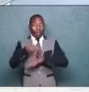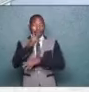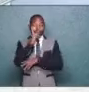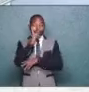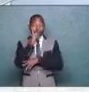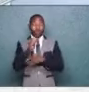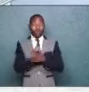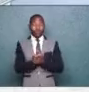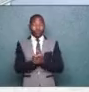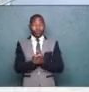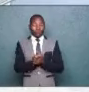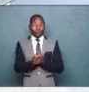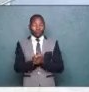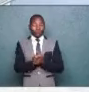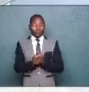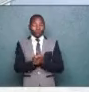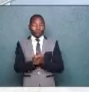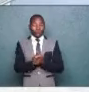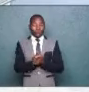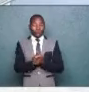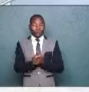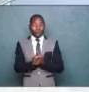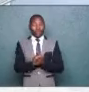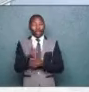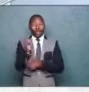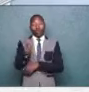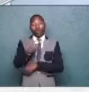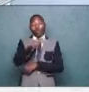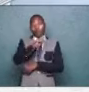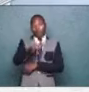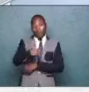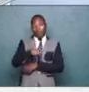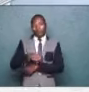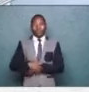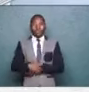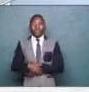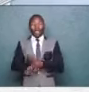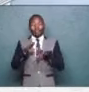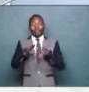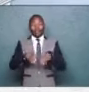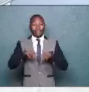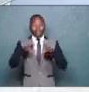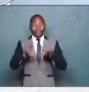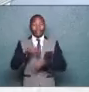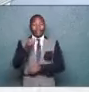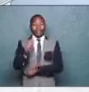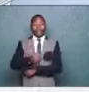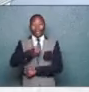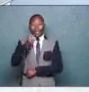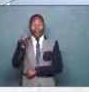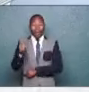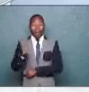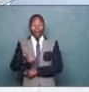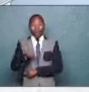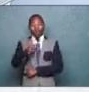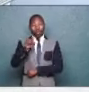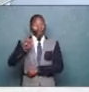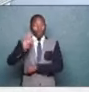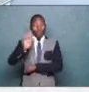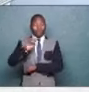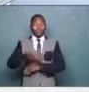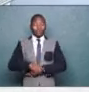Kasungu, Kasungu Municipality, Dowa, Mchinji, Ncheu,